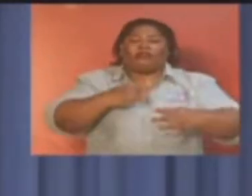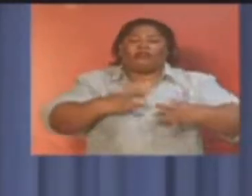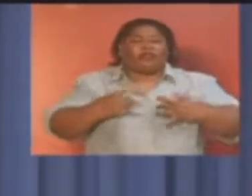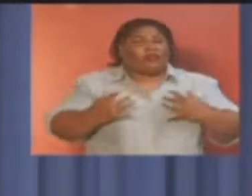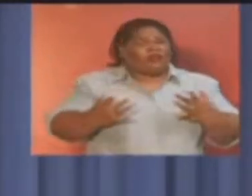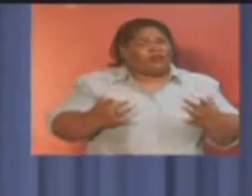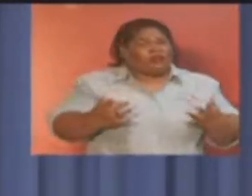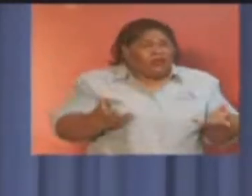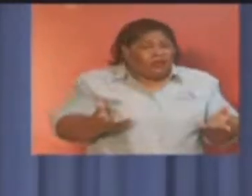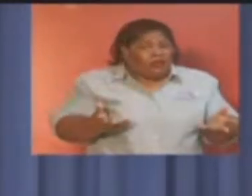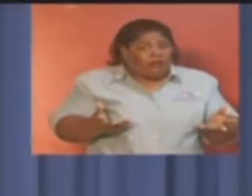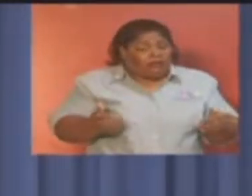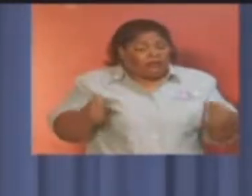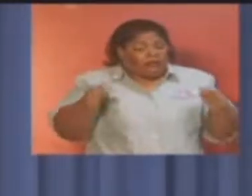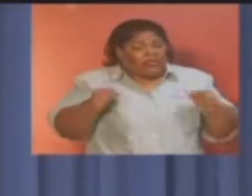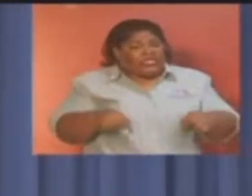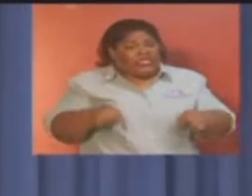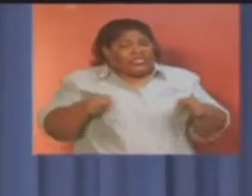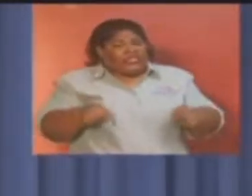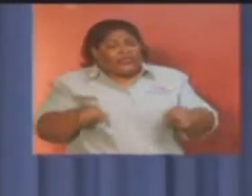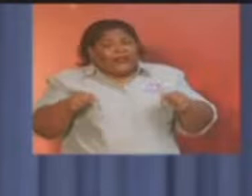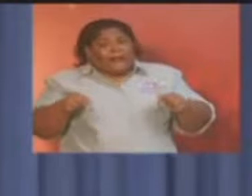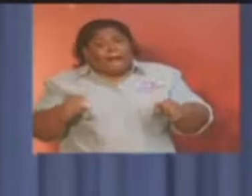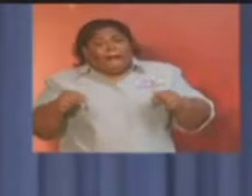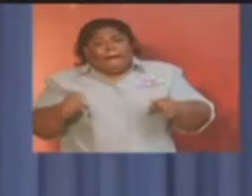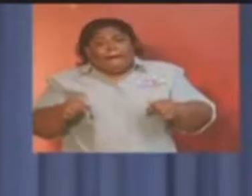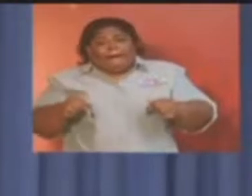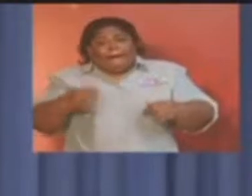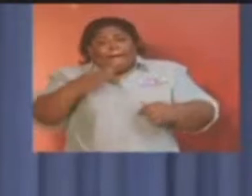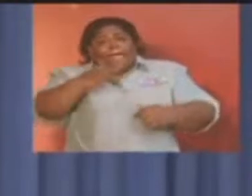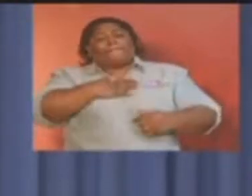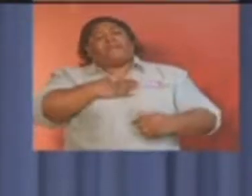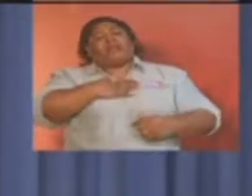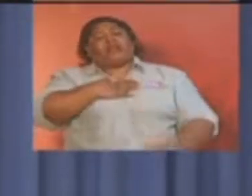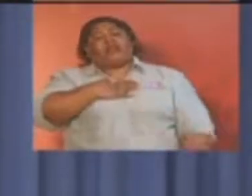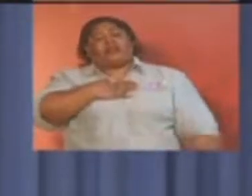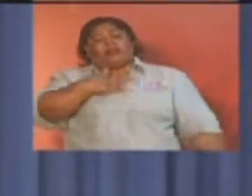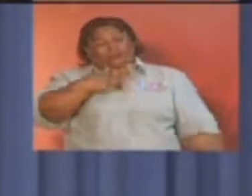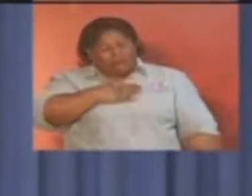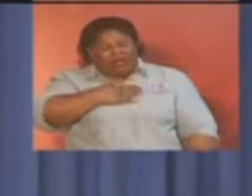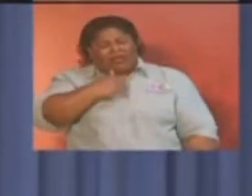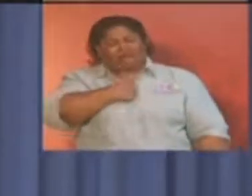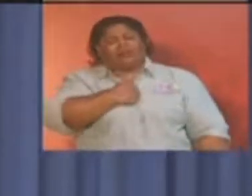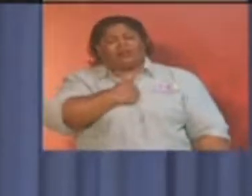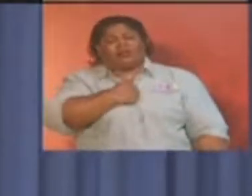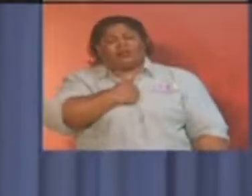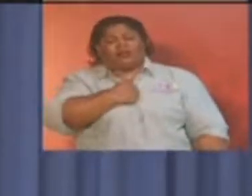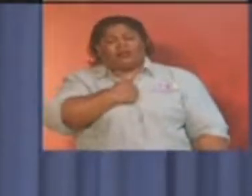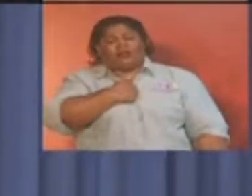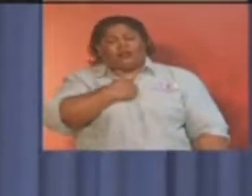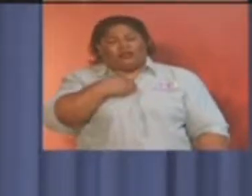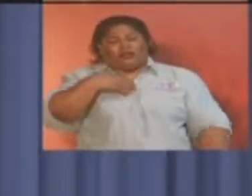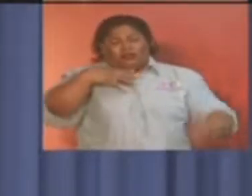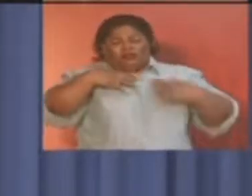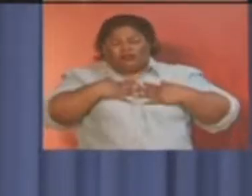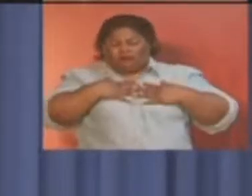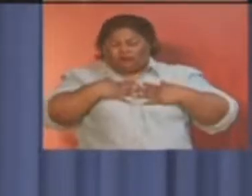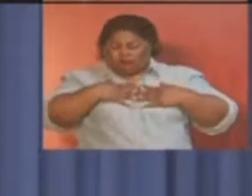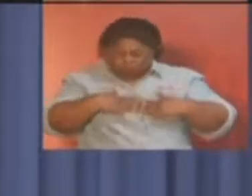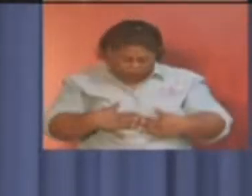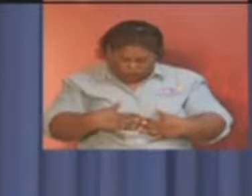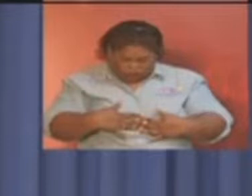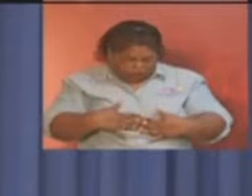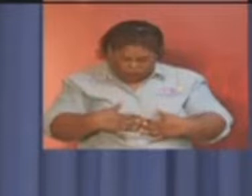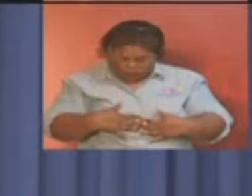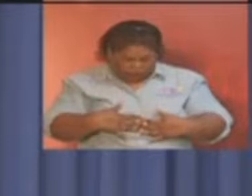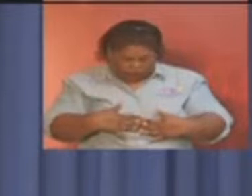I want to express my personal and official disappointment in